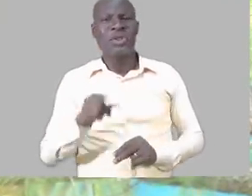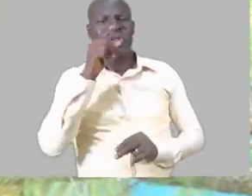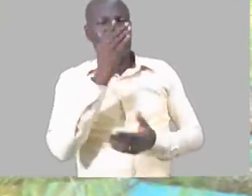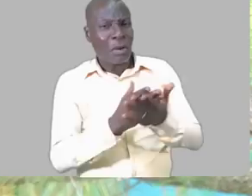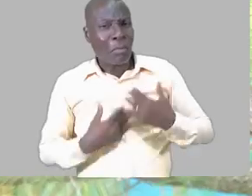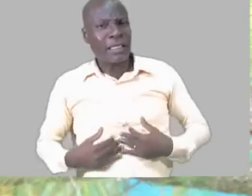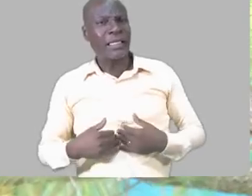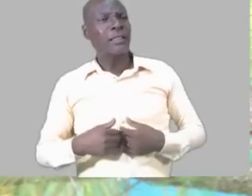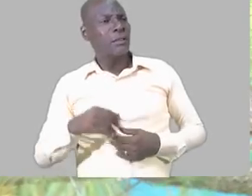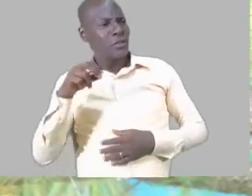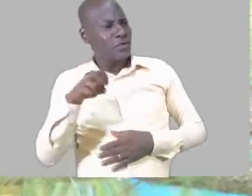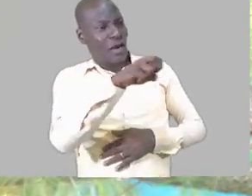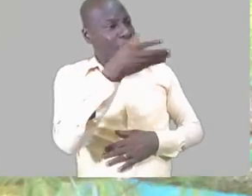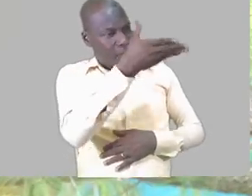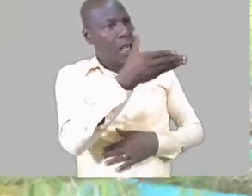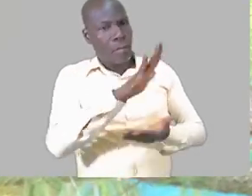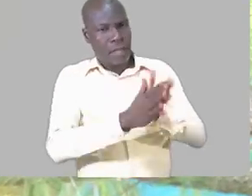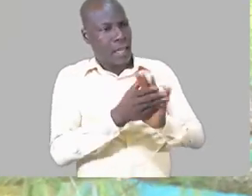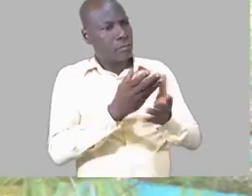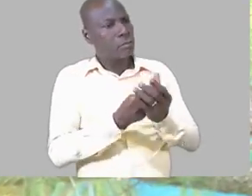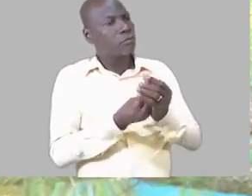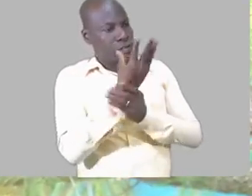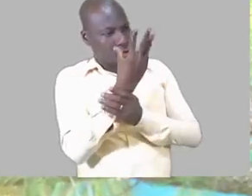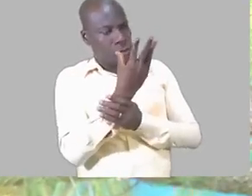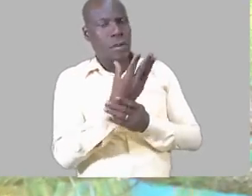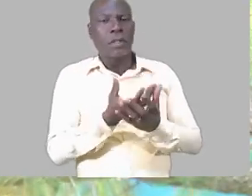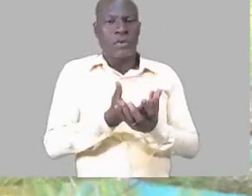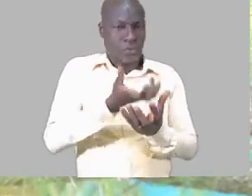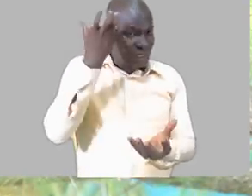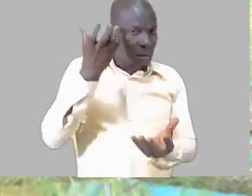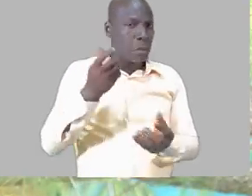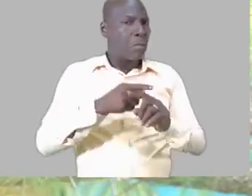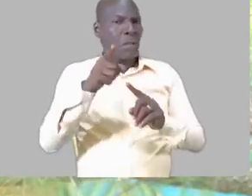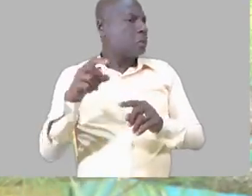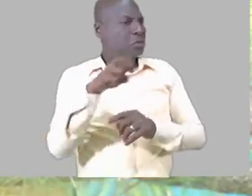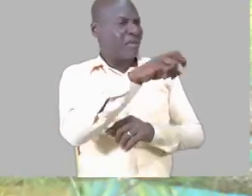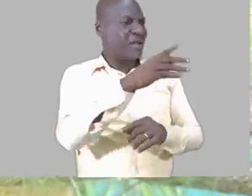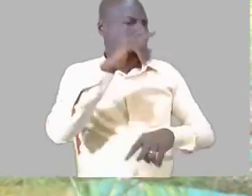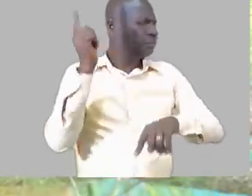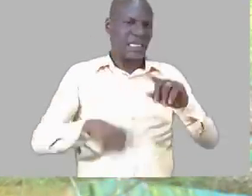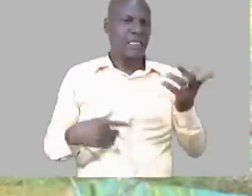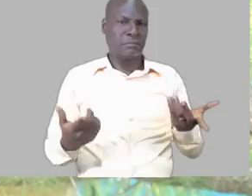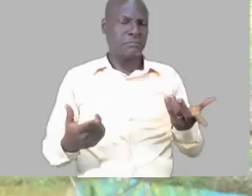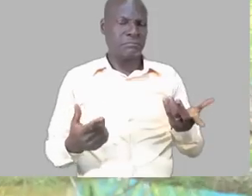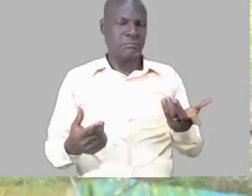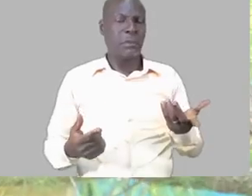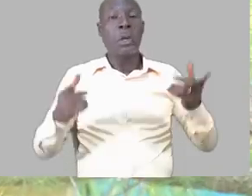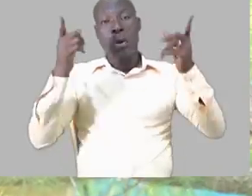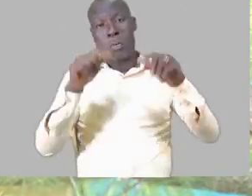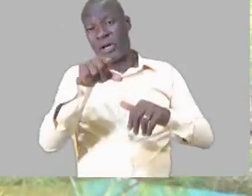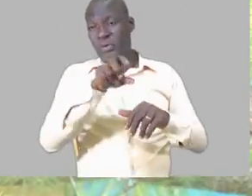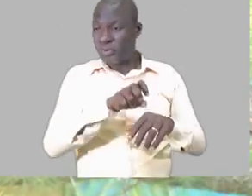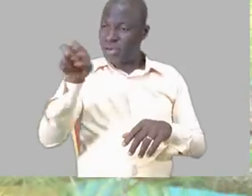anibre anhwɛ yie kɔfa ho a sɛ yɛde wo firi ho ba sɛ nya yare ɛna ne yɛde wo ba efia sabe ebia na